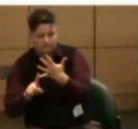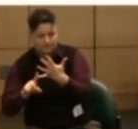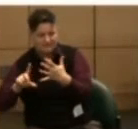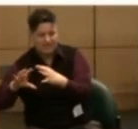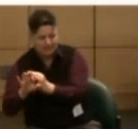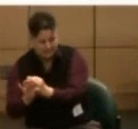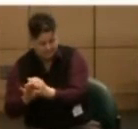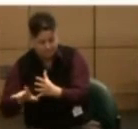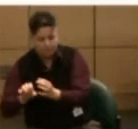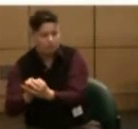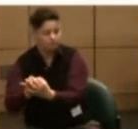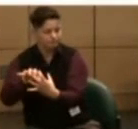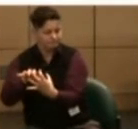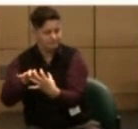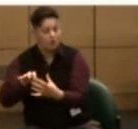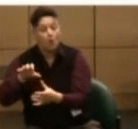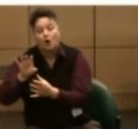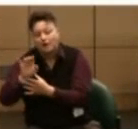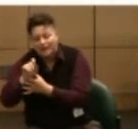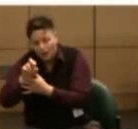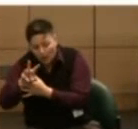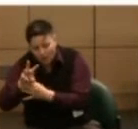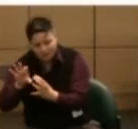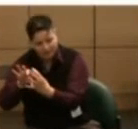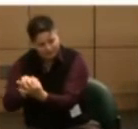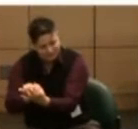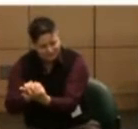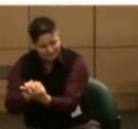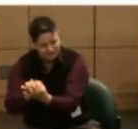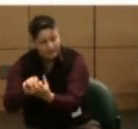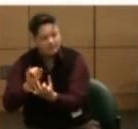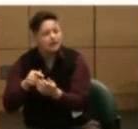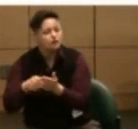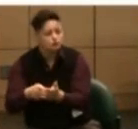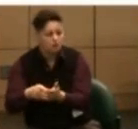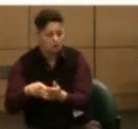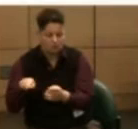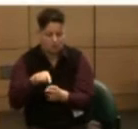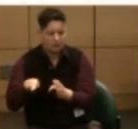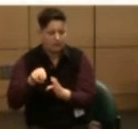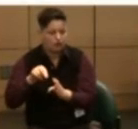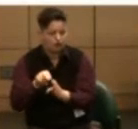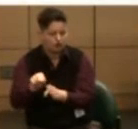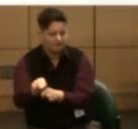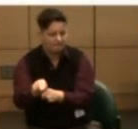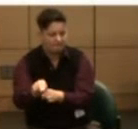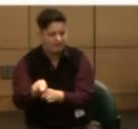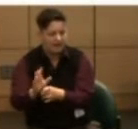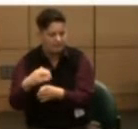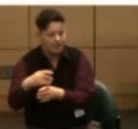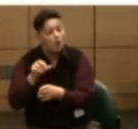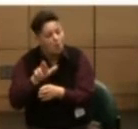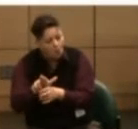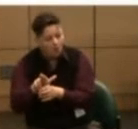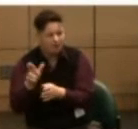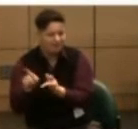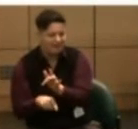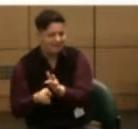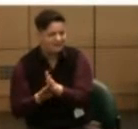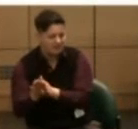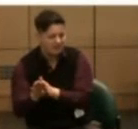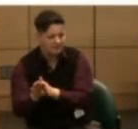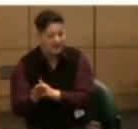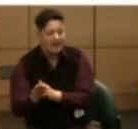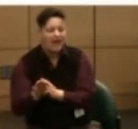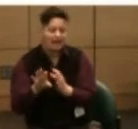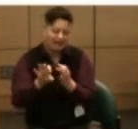auditory canal, which is a sign of possible cochlear nerve abnormalities or lack of development, and of course a narrow cochlear